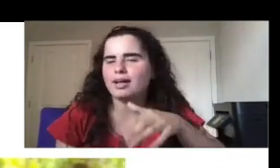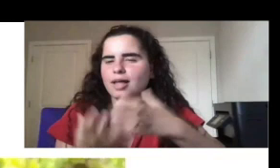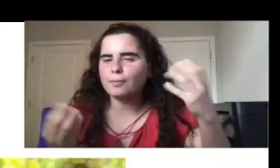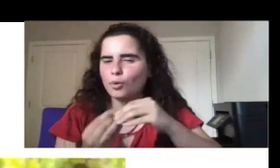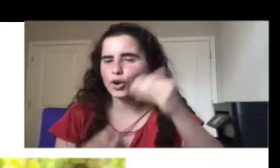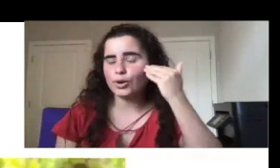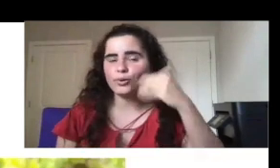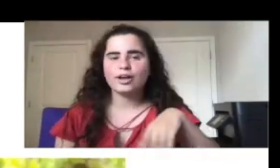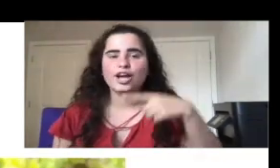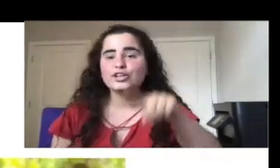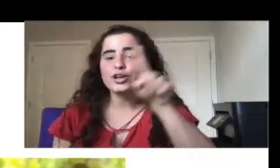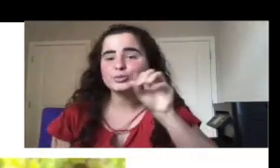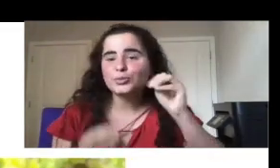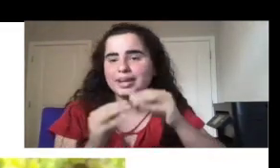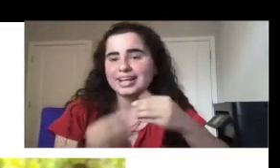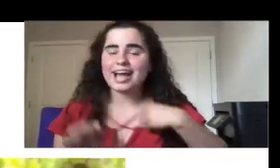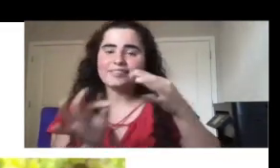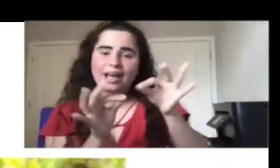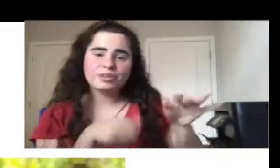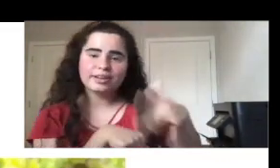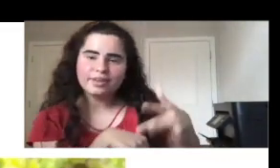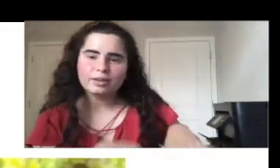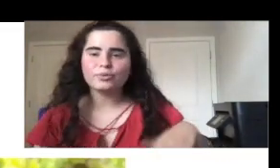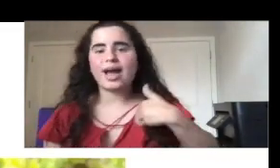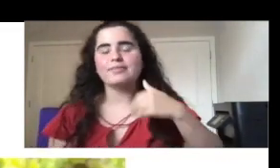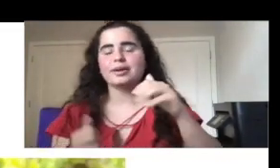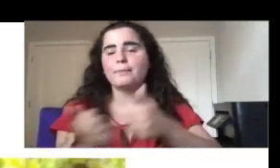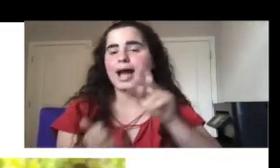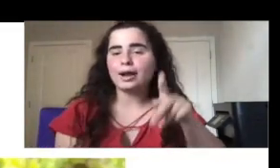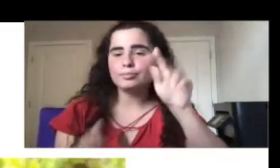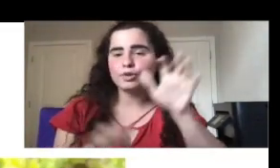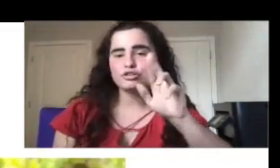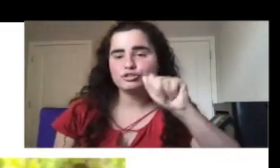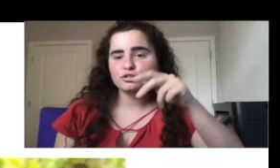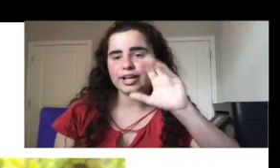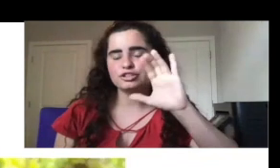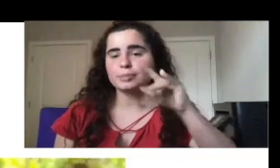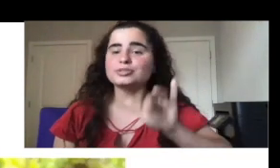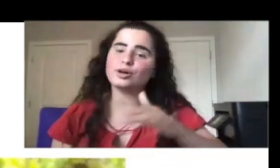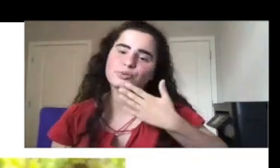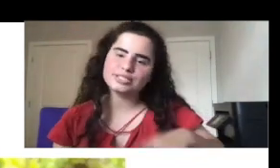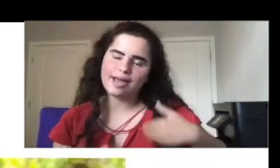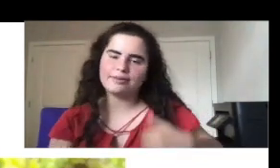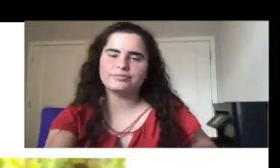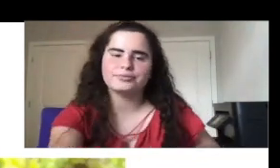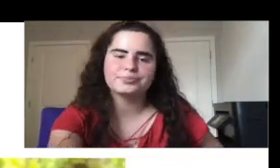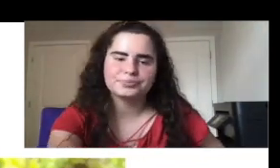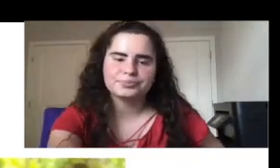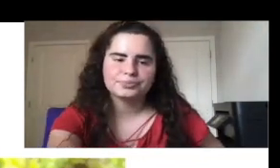value that a lot more, you know. During Zoom meetings, having captioning available, having a backup transcript is also good to